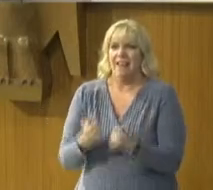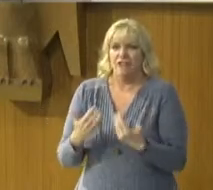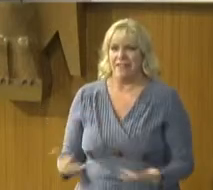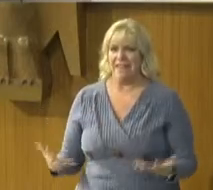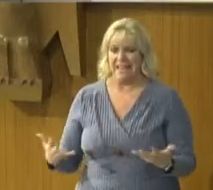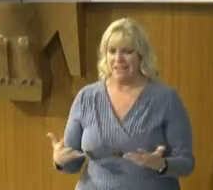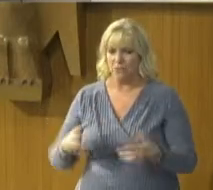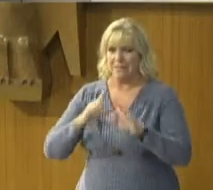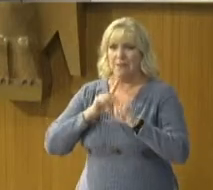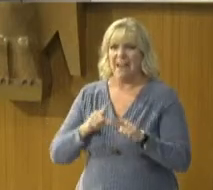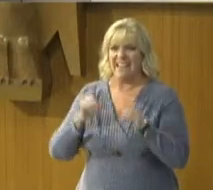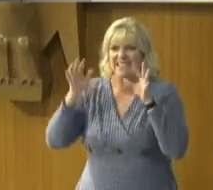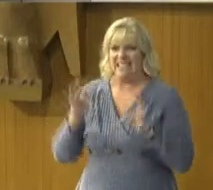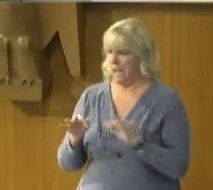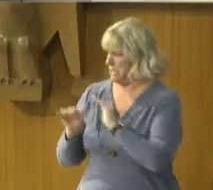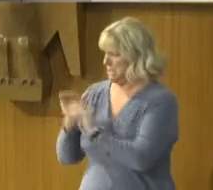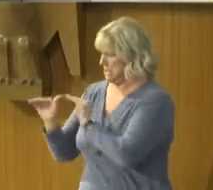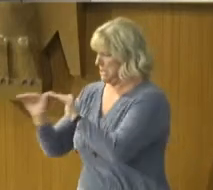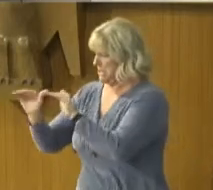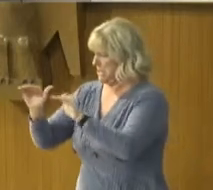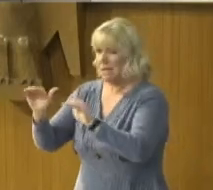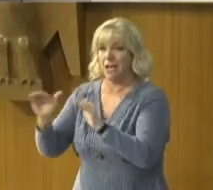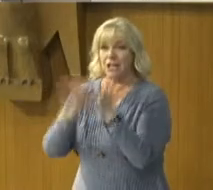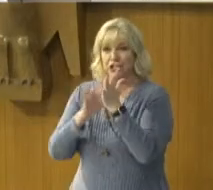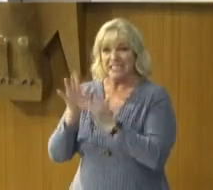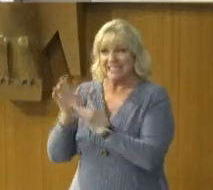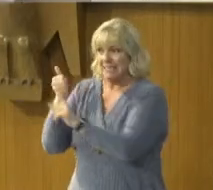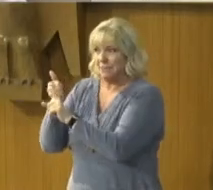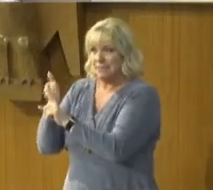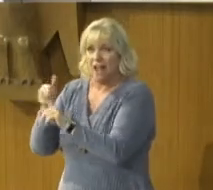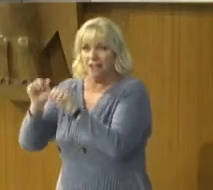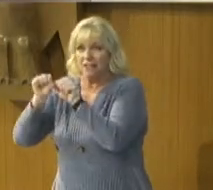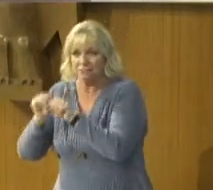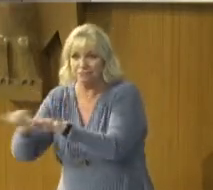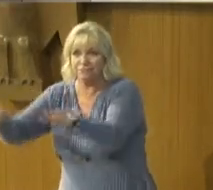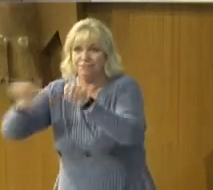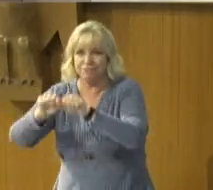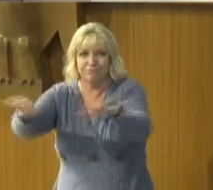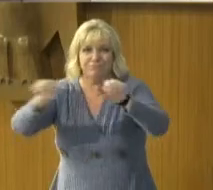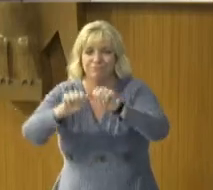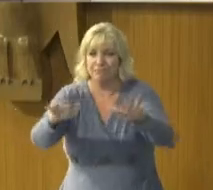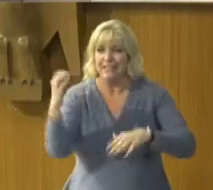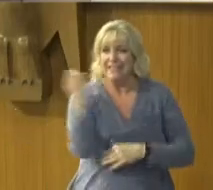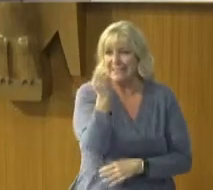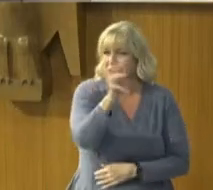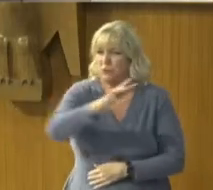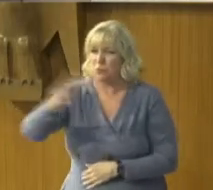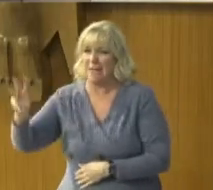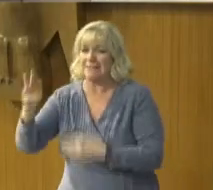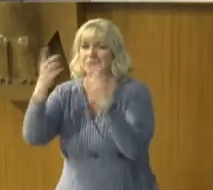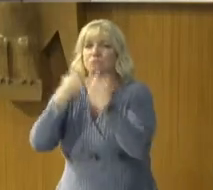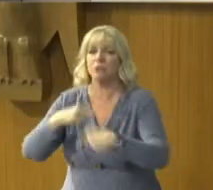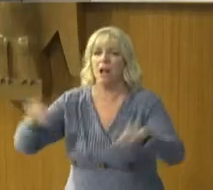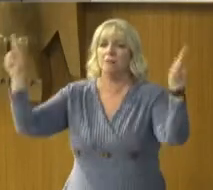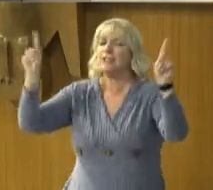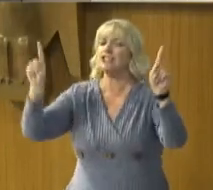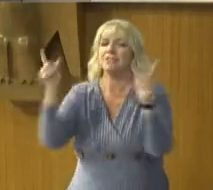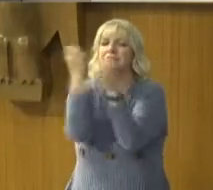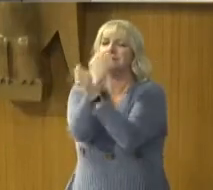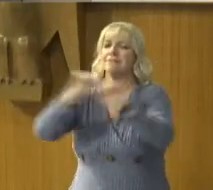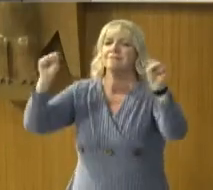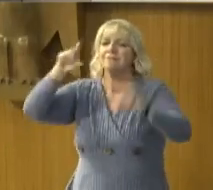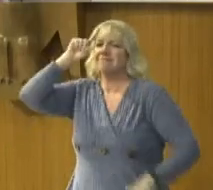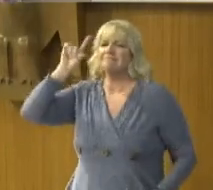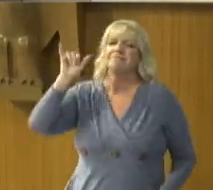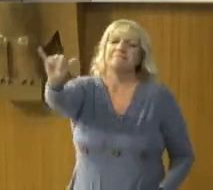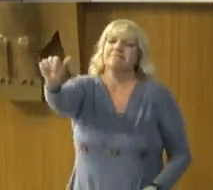briefly to those around Peter, and afterward, Jesus himself sent out through them from east to west the sacred and imperishable proclamation of eternal salvation.